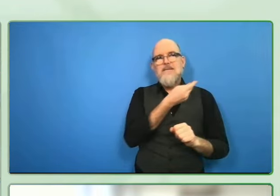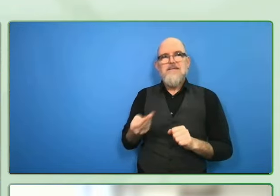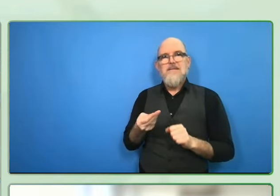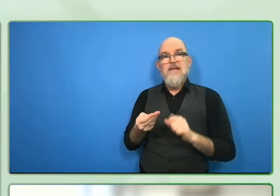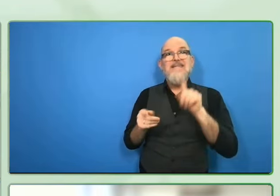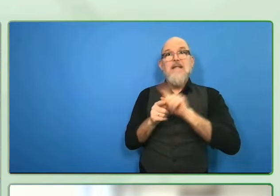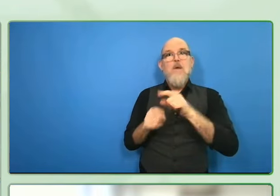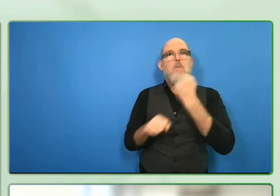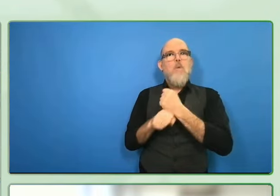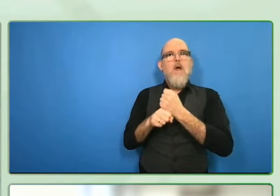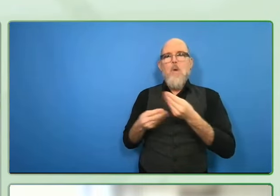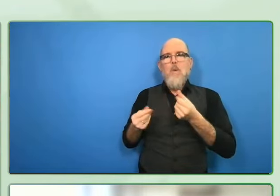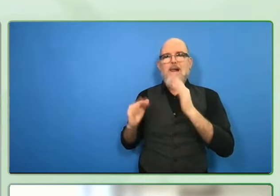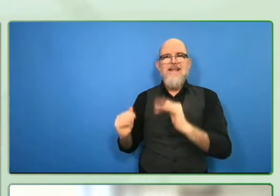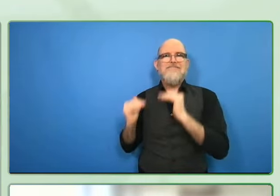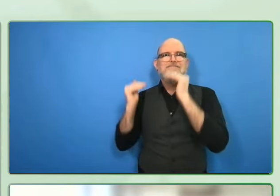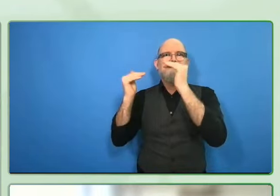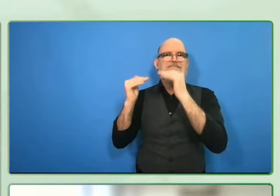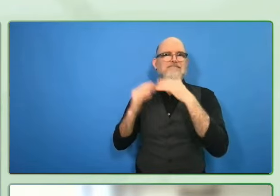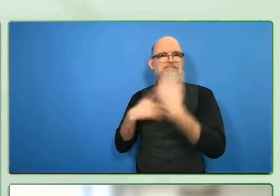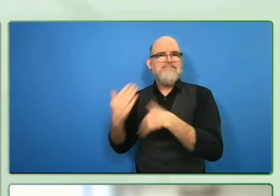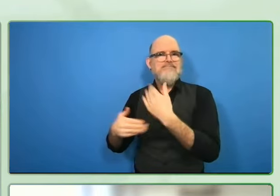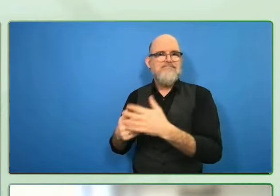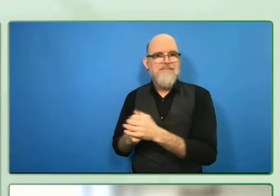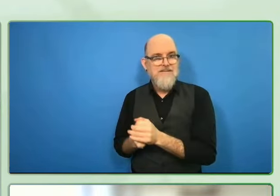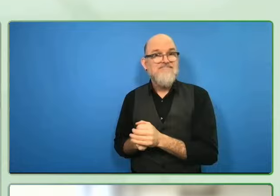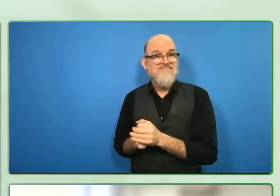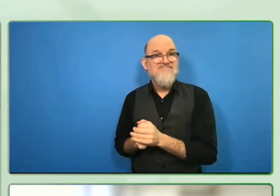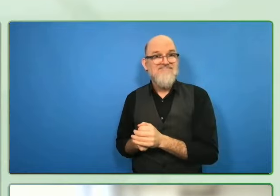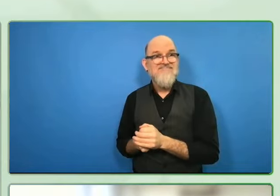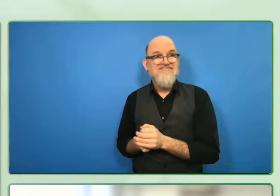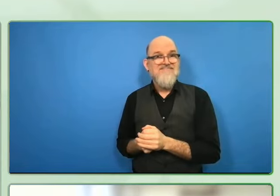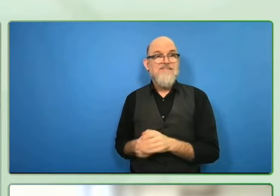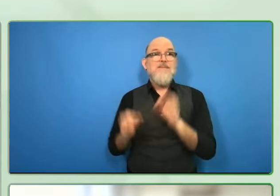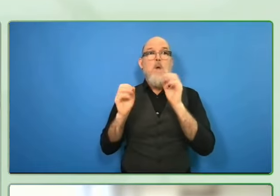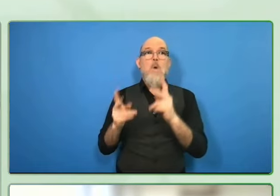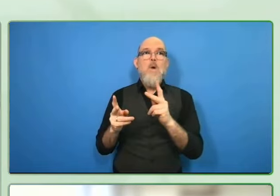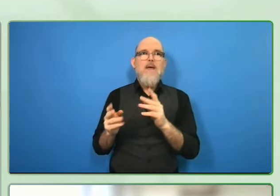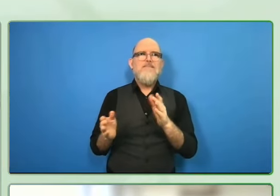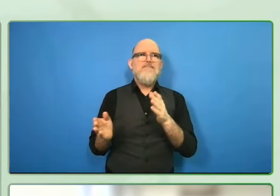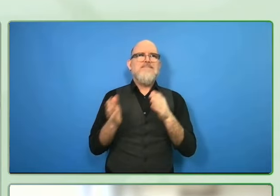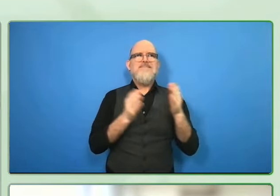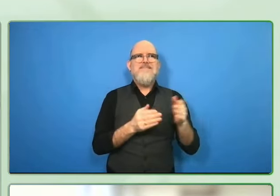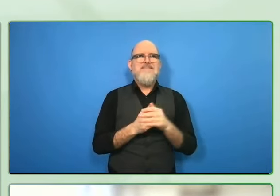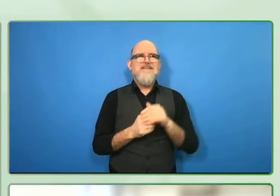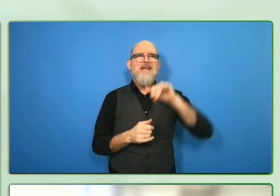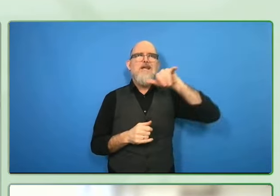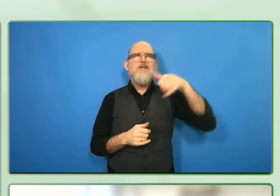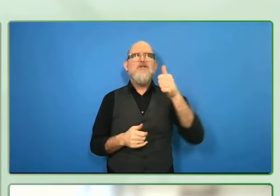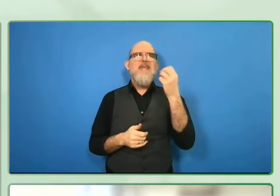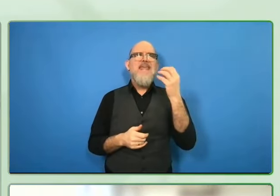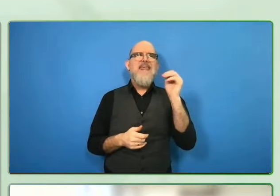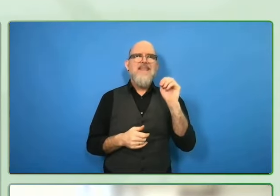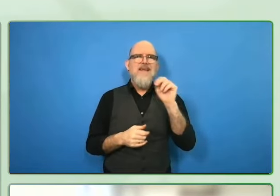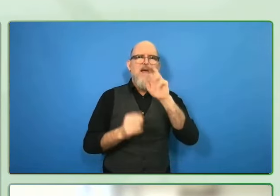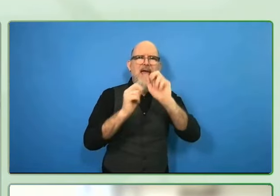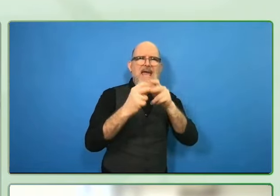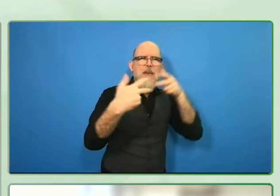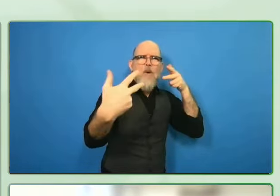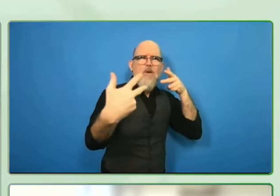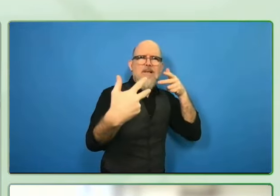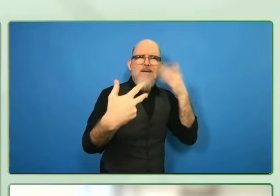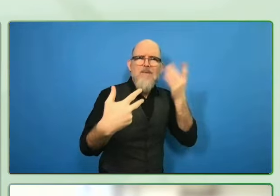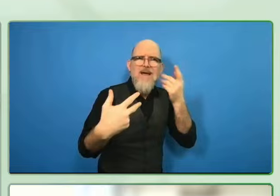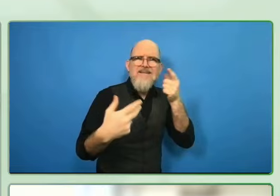Jean, I've done a classic. Because you're joining remotely from Prague, I didn't even ask you to